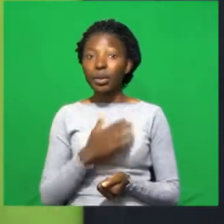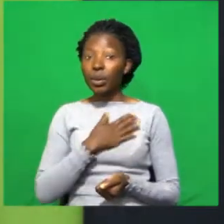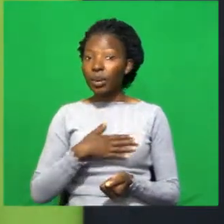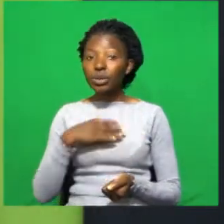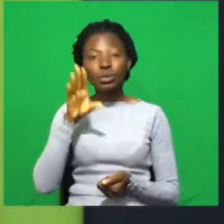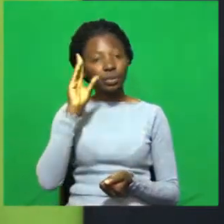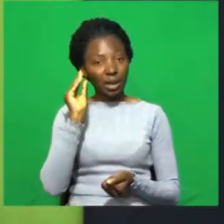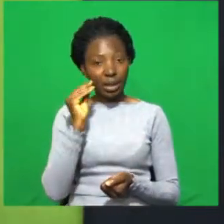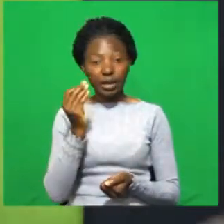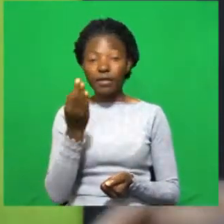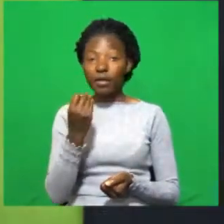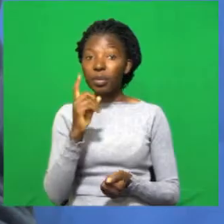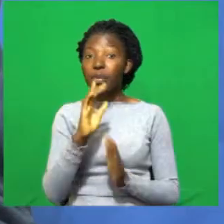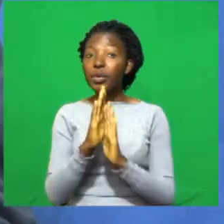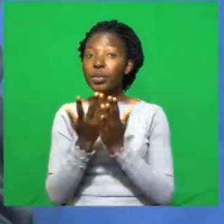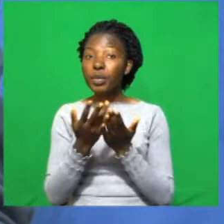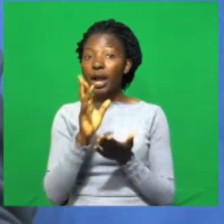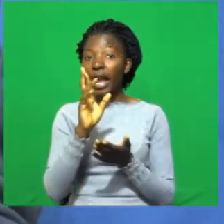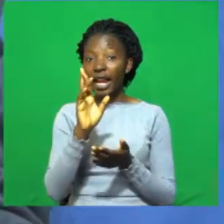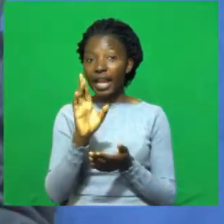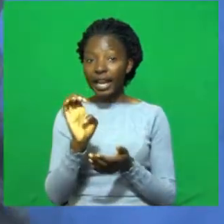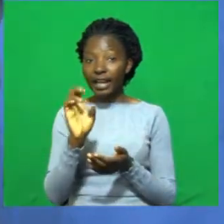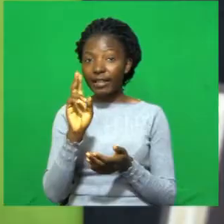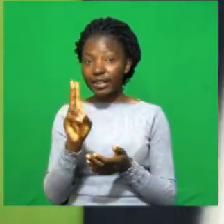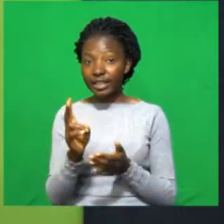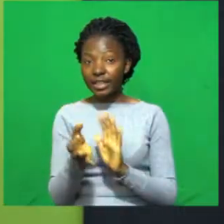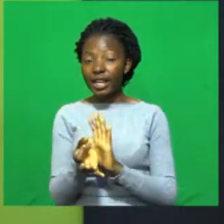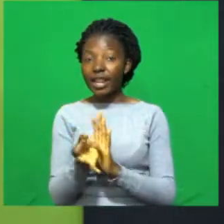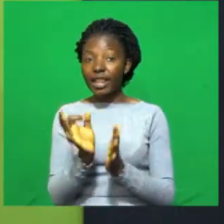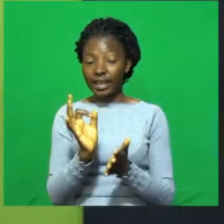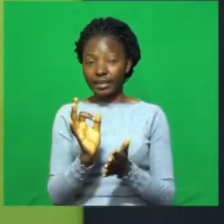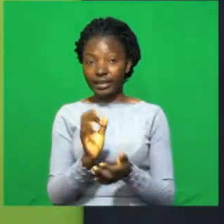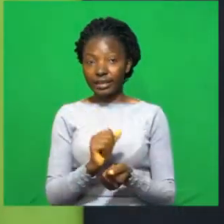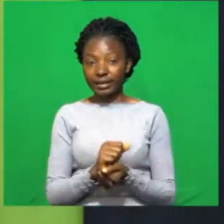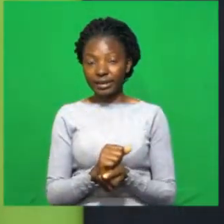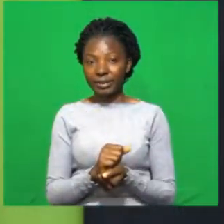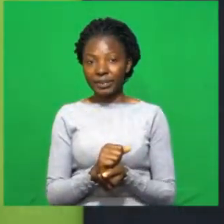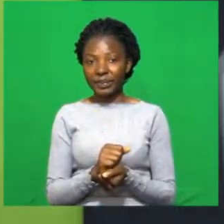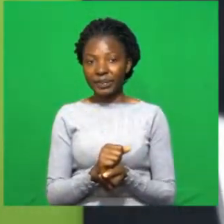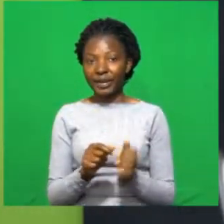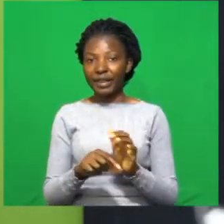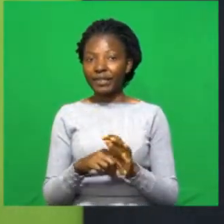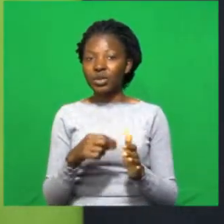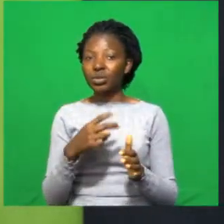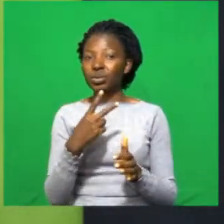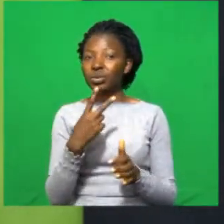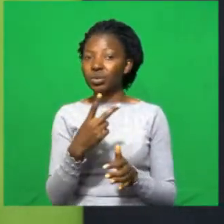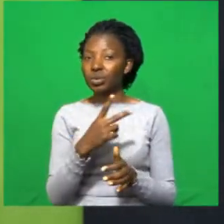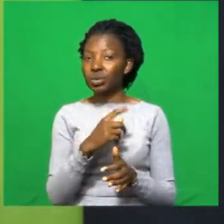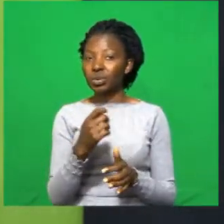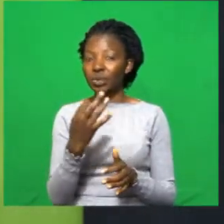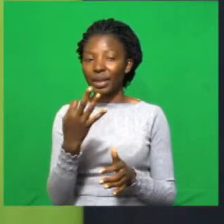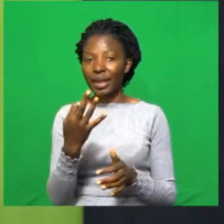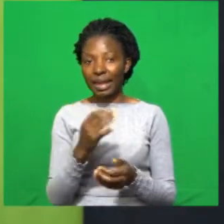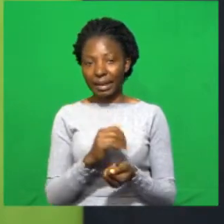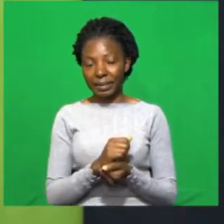kudzidza tichitangira mubhuku raRevelation, Pastor. All right. Chapter 13, verengerai vateereri vedu verse 2 kusvika